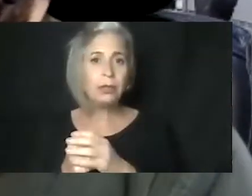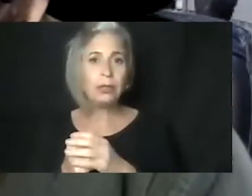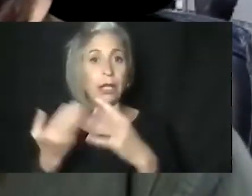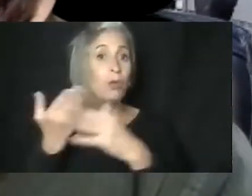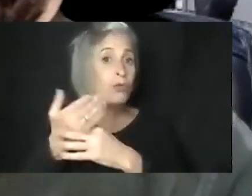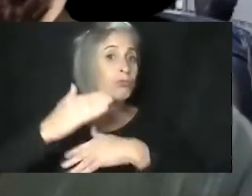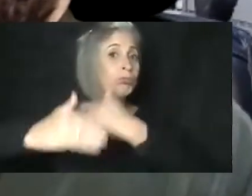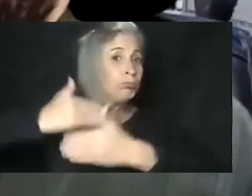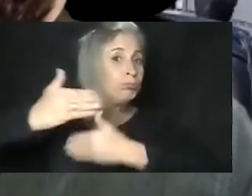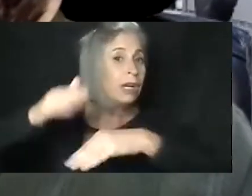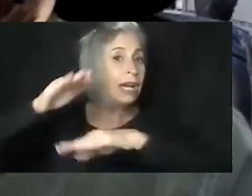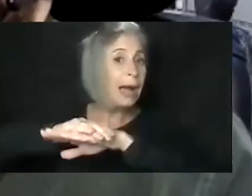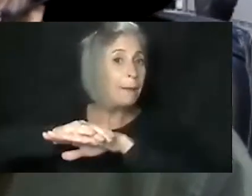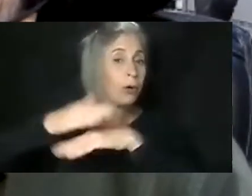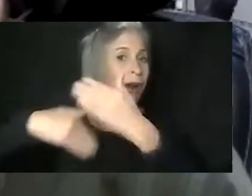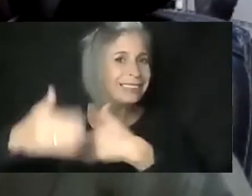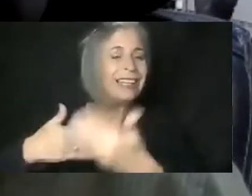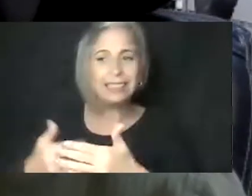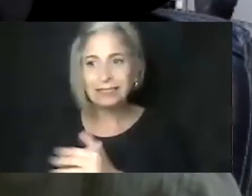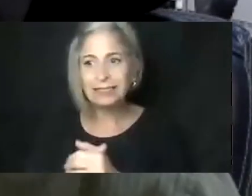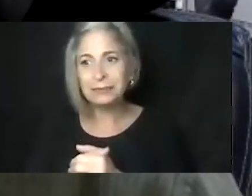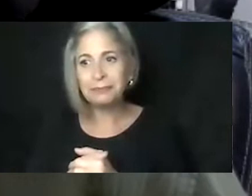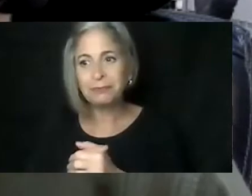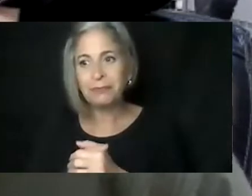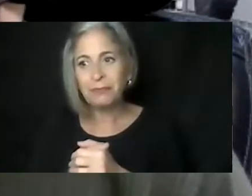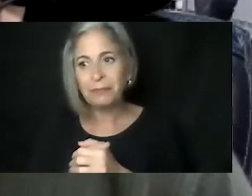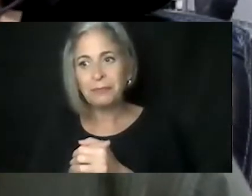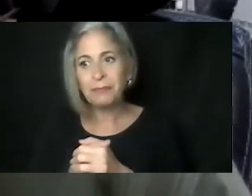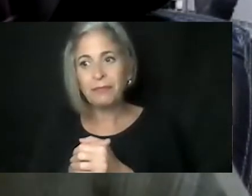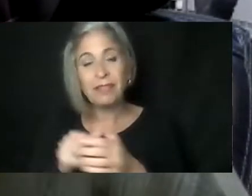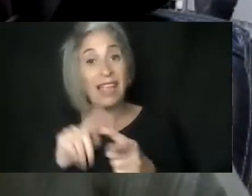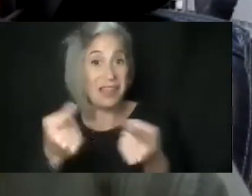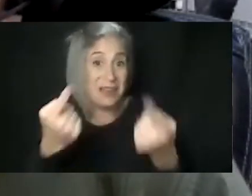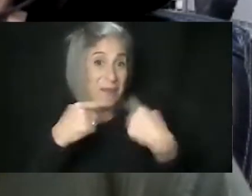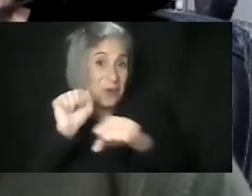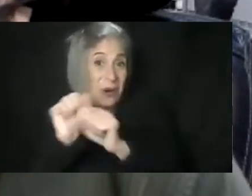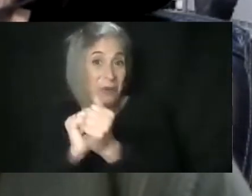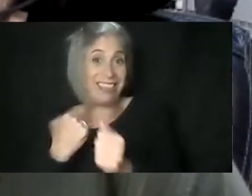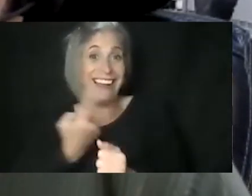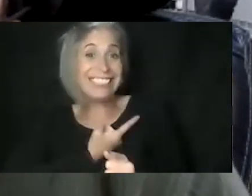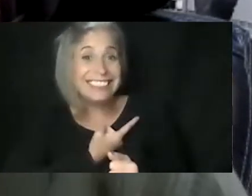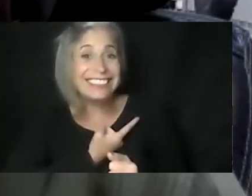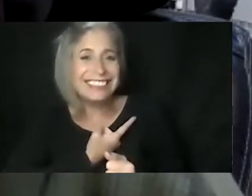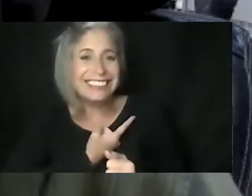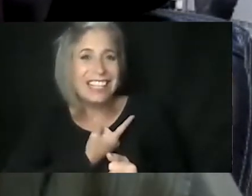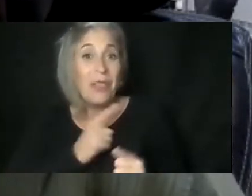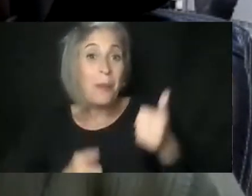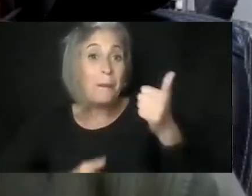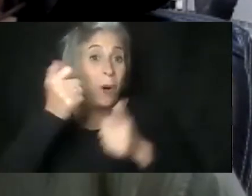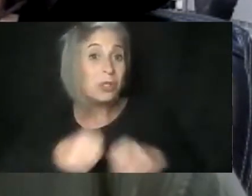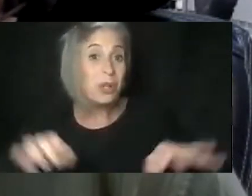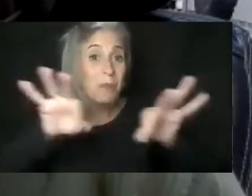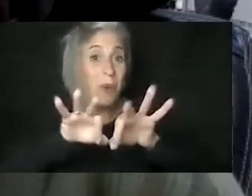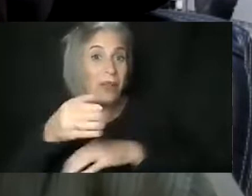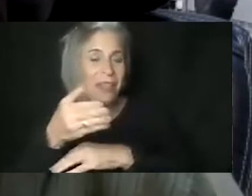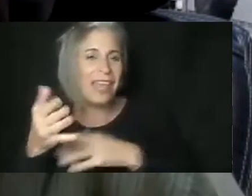our onboarding process. And come to work with us, and really the most important thing